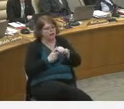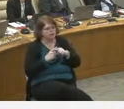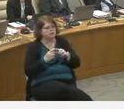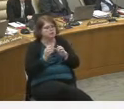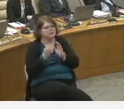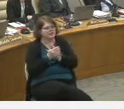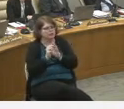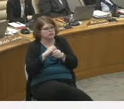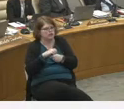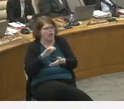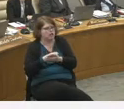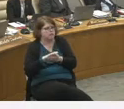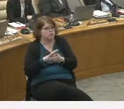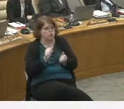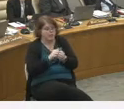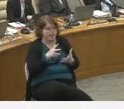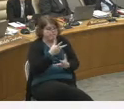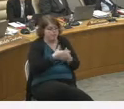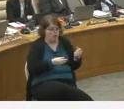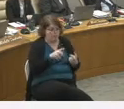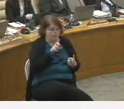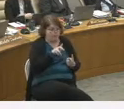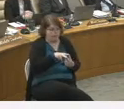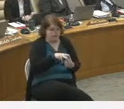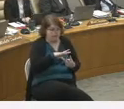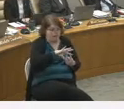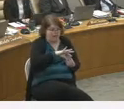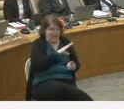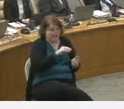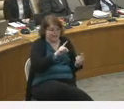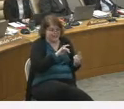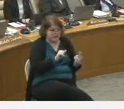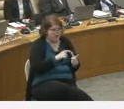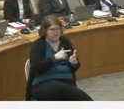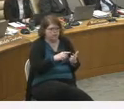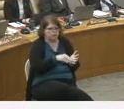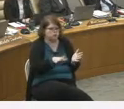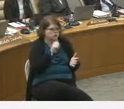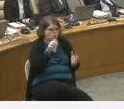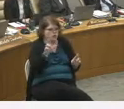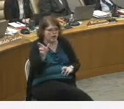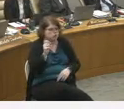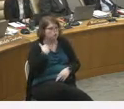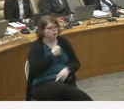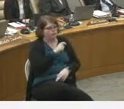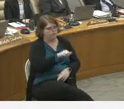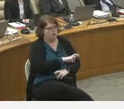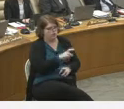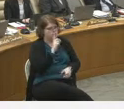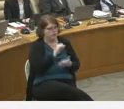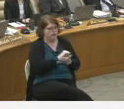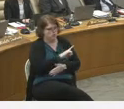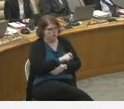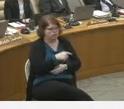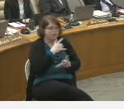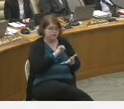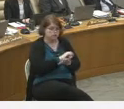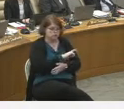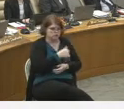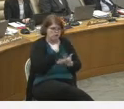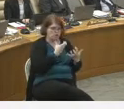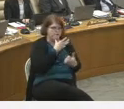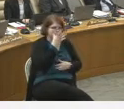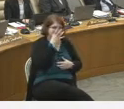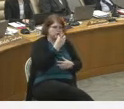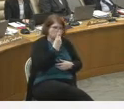without both of those things and without data they're not going to be ready so we have to be prepared for that question and that's the question I want parents all over the